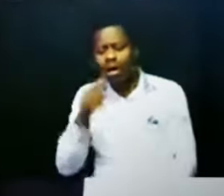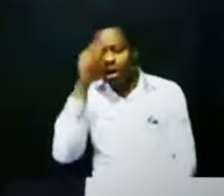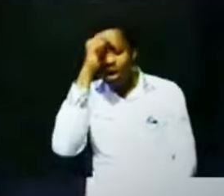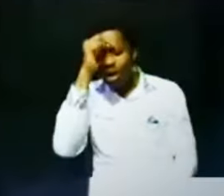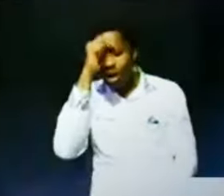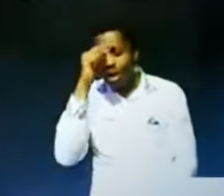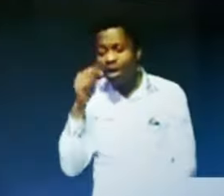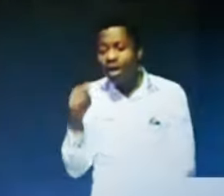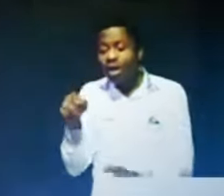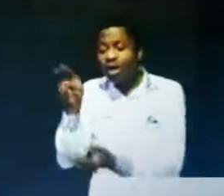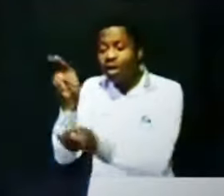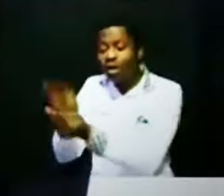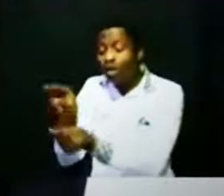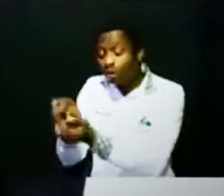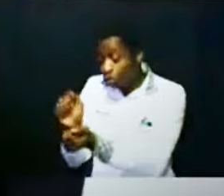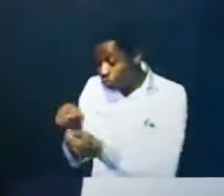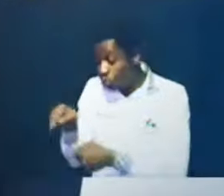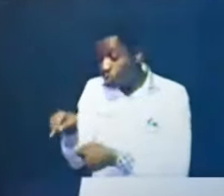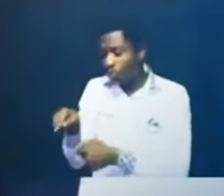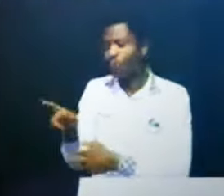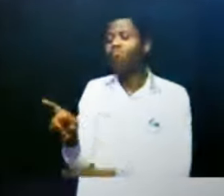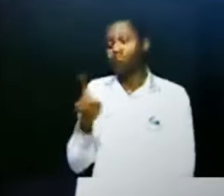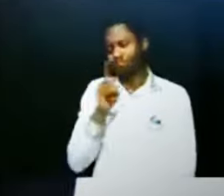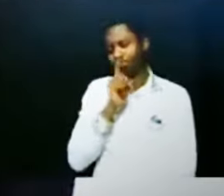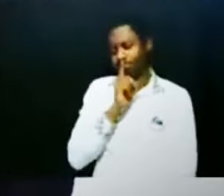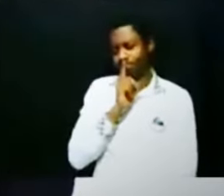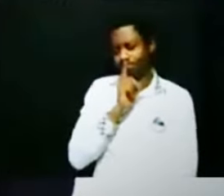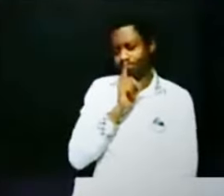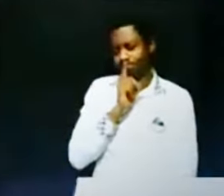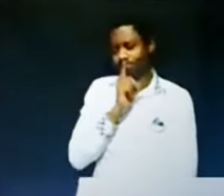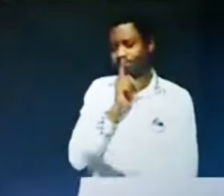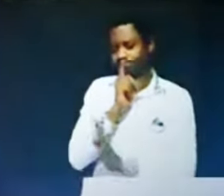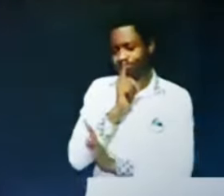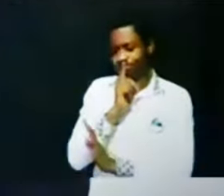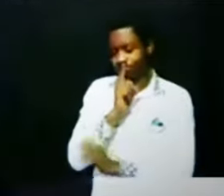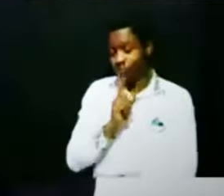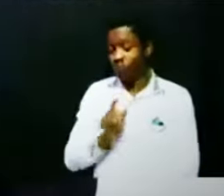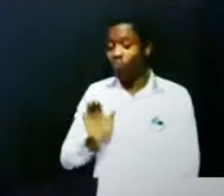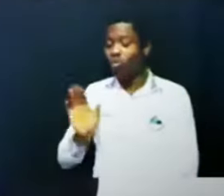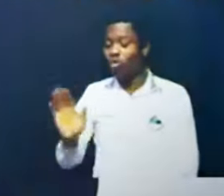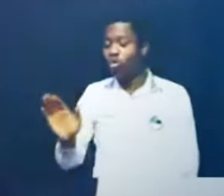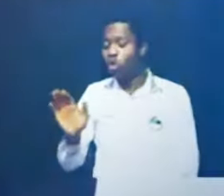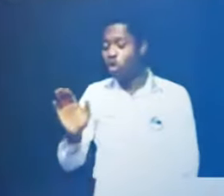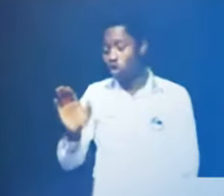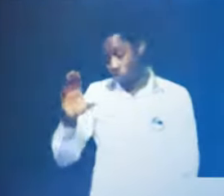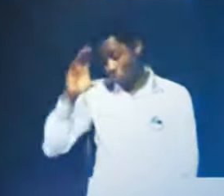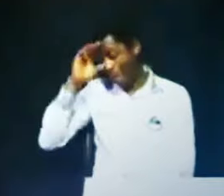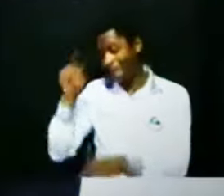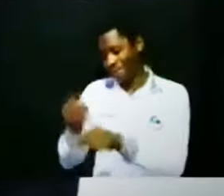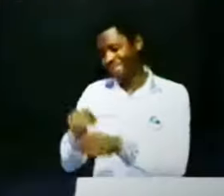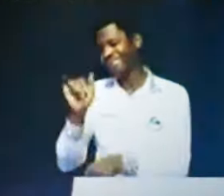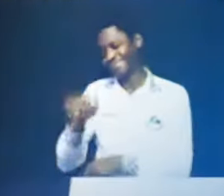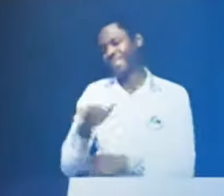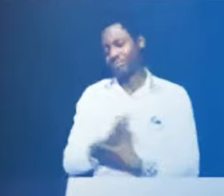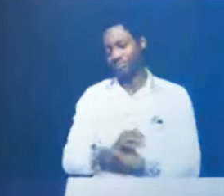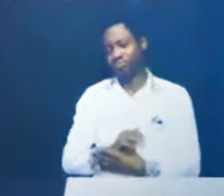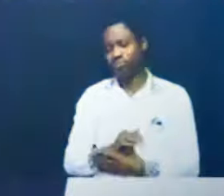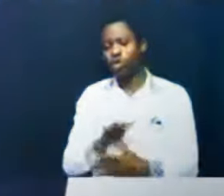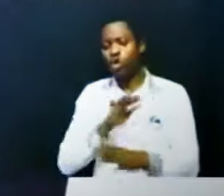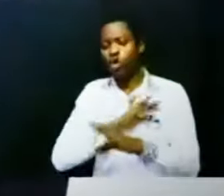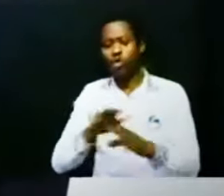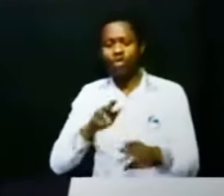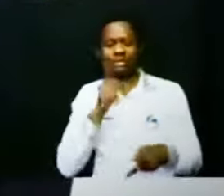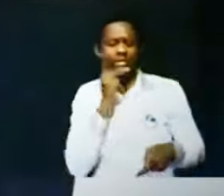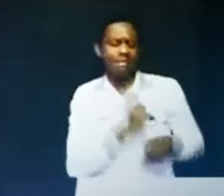now, my sister. He's your brother. Don't take this thing to heart." And